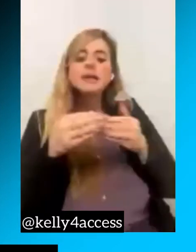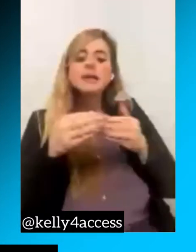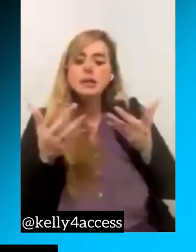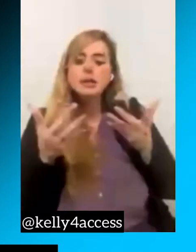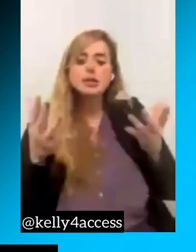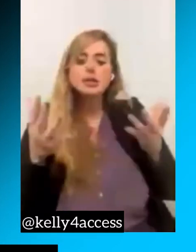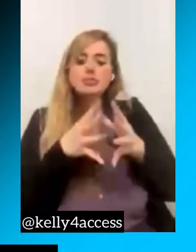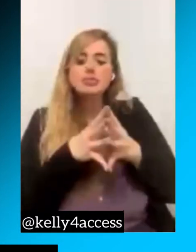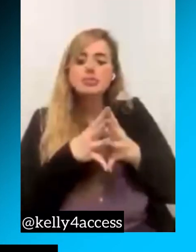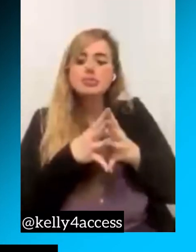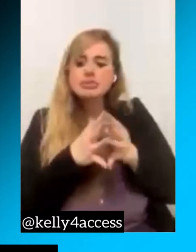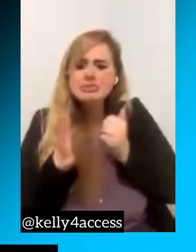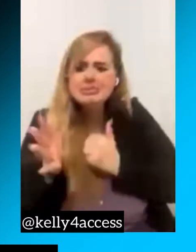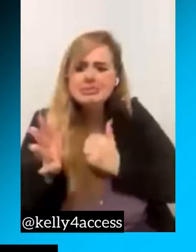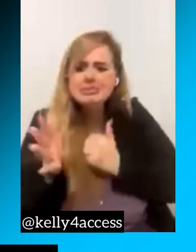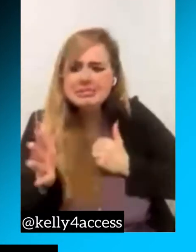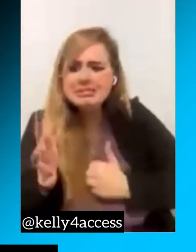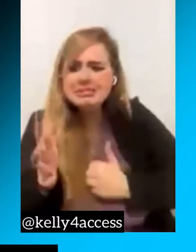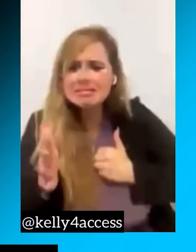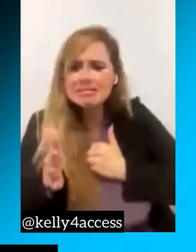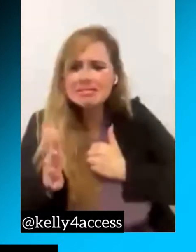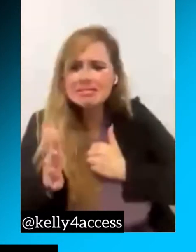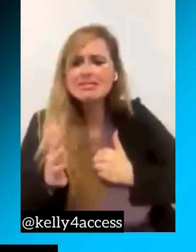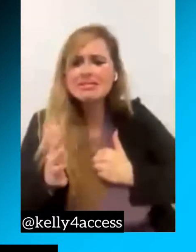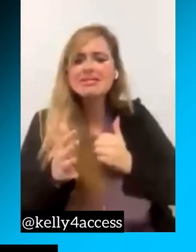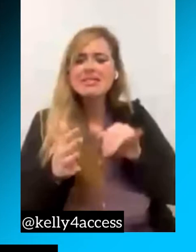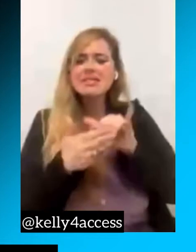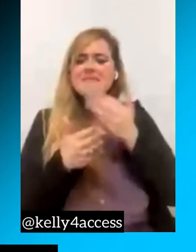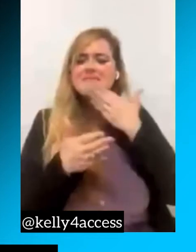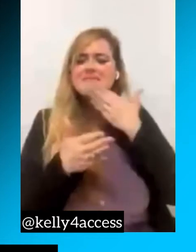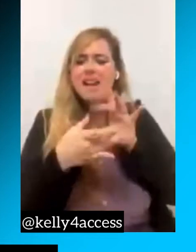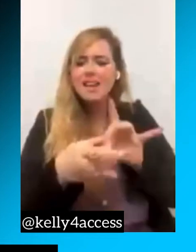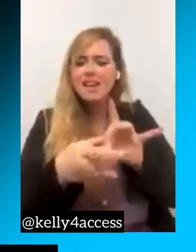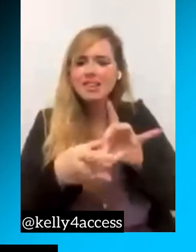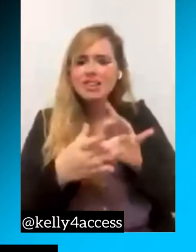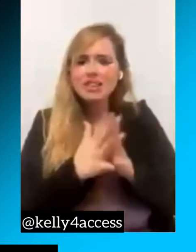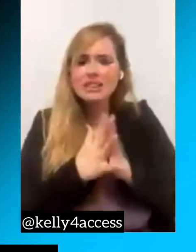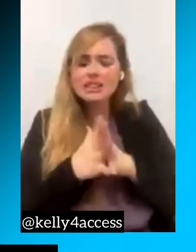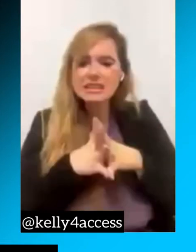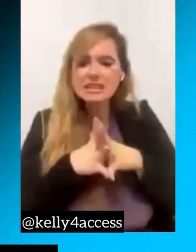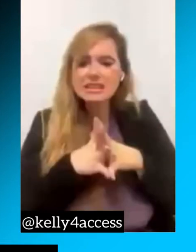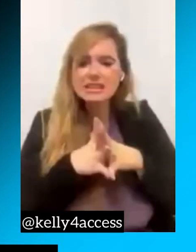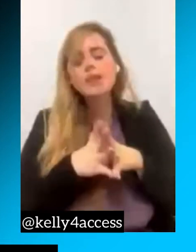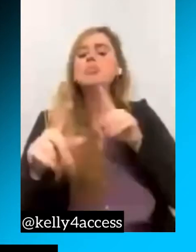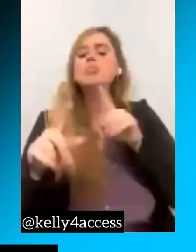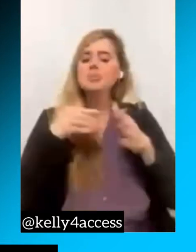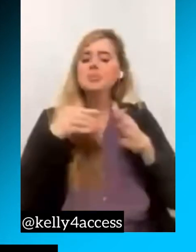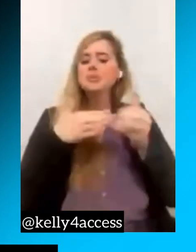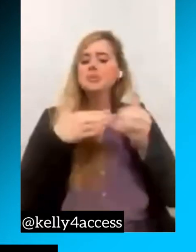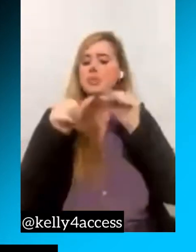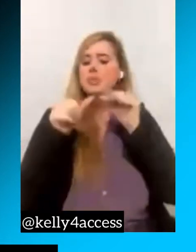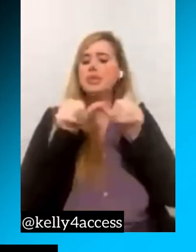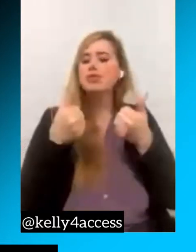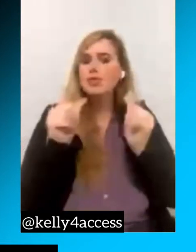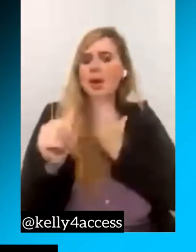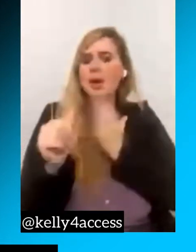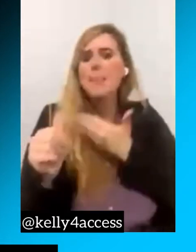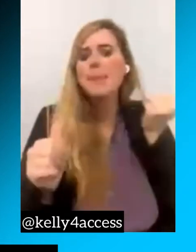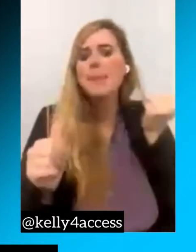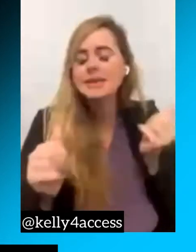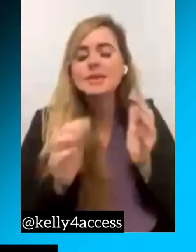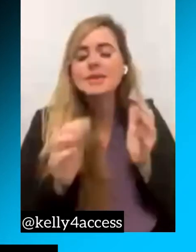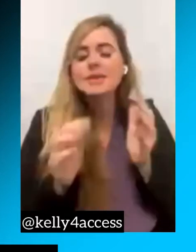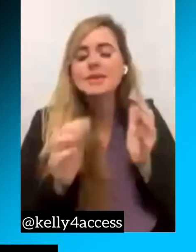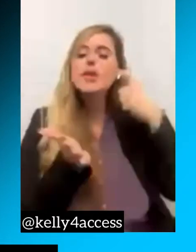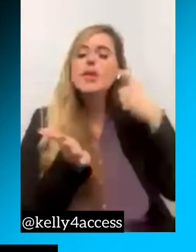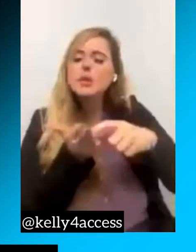okay, sorry. Yeah, I guess it's a bad connection. But we'll continue as best as we can. I noticed a couple of